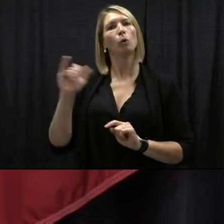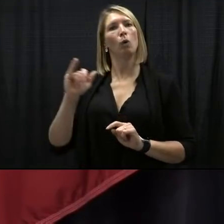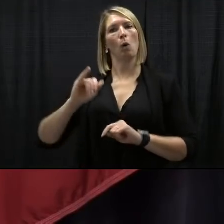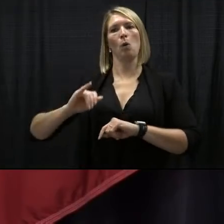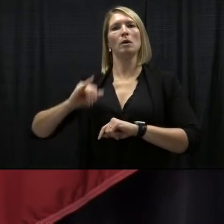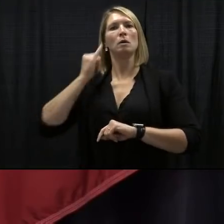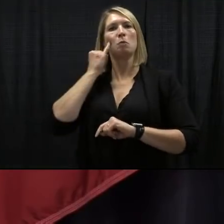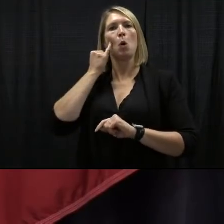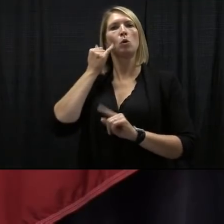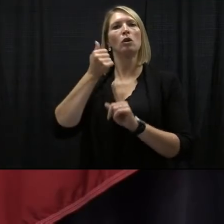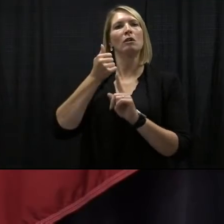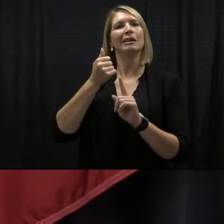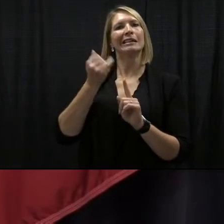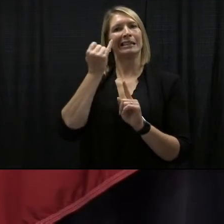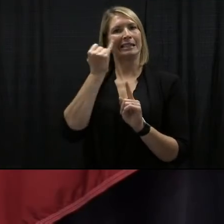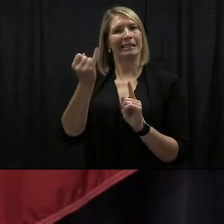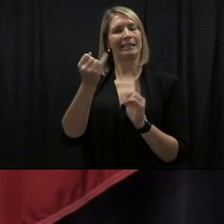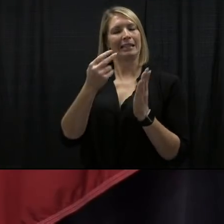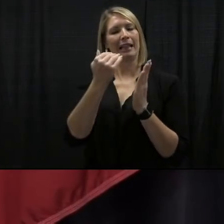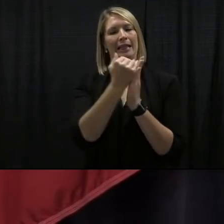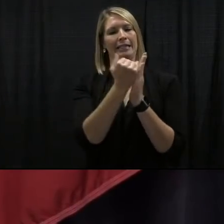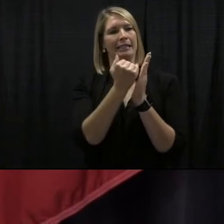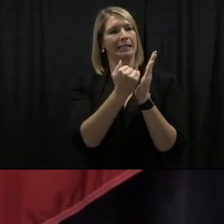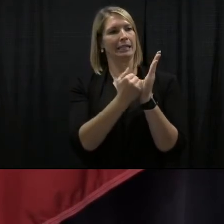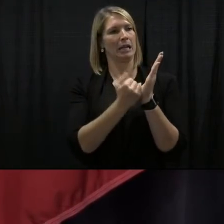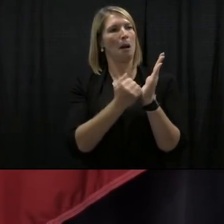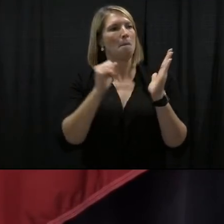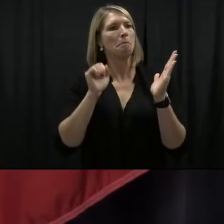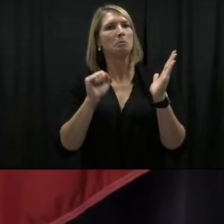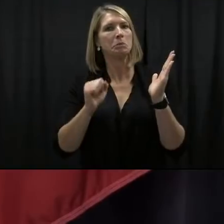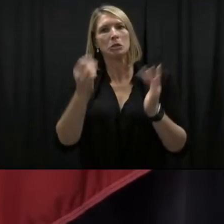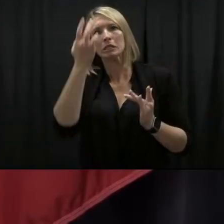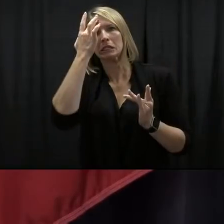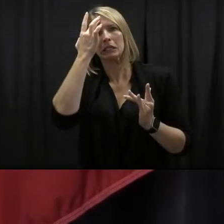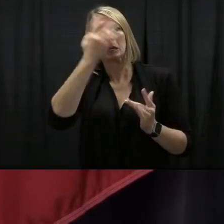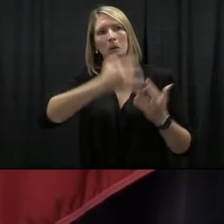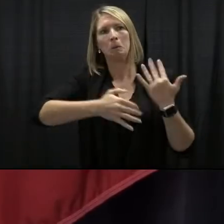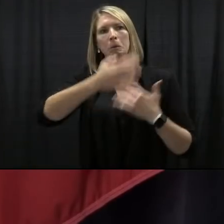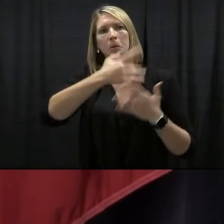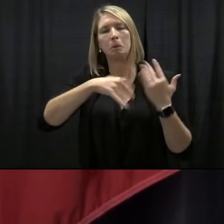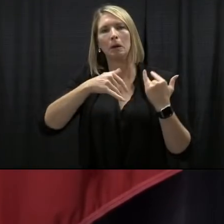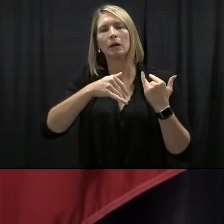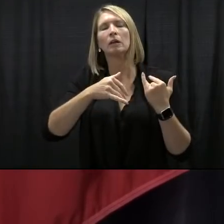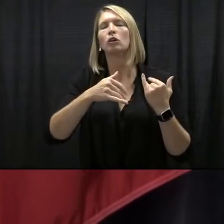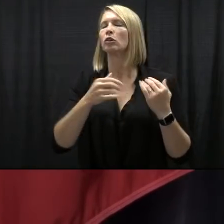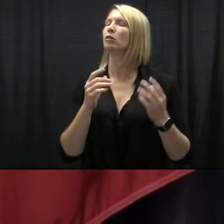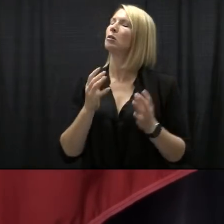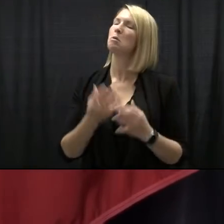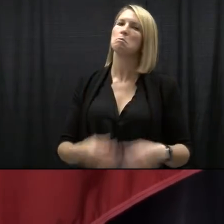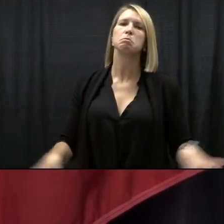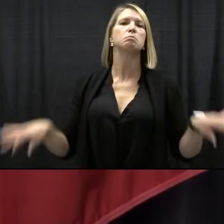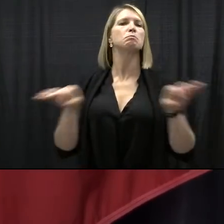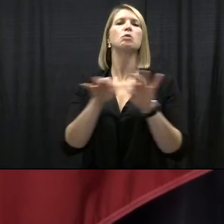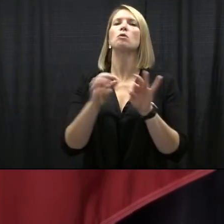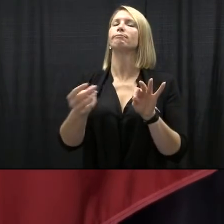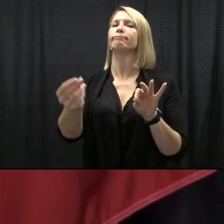notification, or identified as a close contact. It is important to get tested and isolated if directed by public